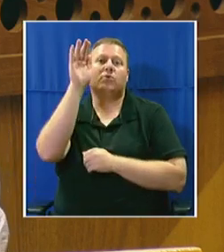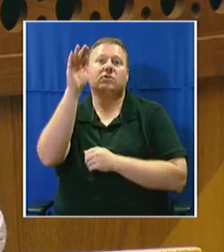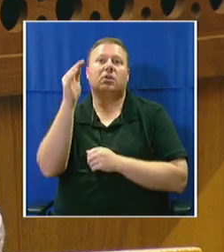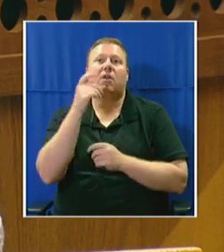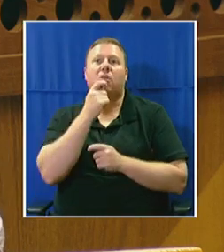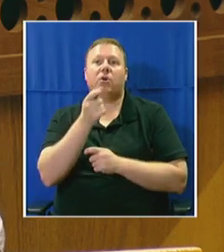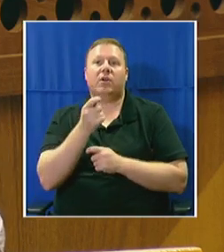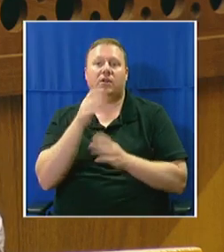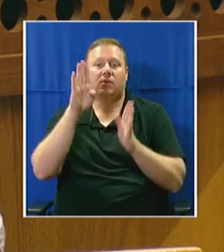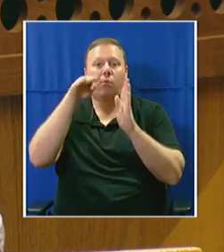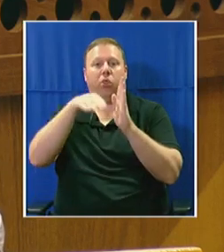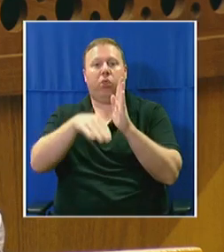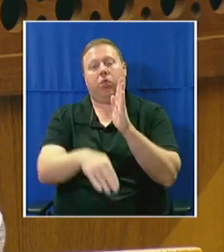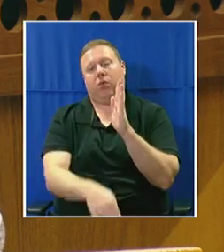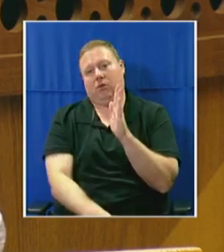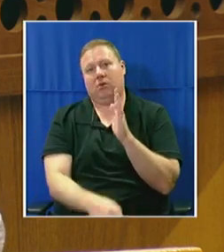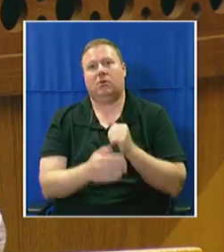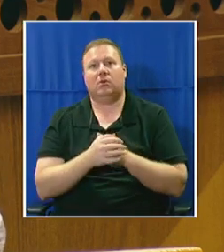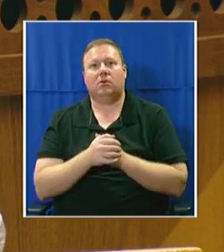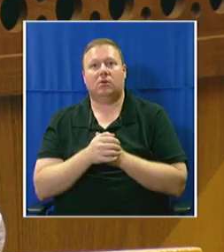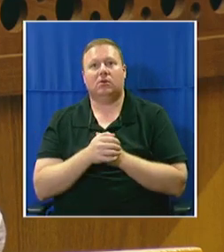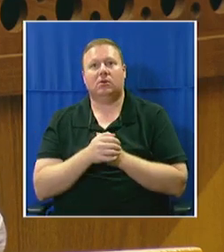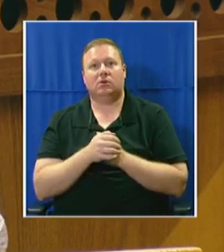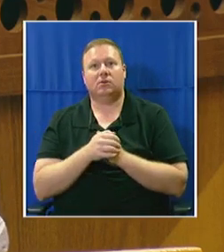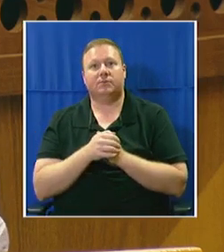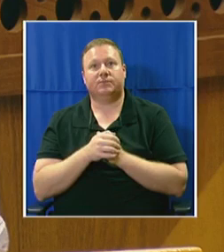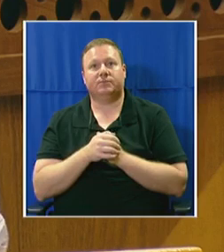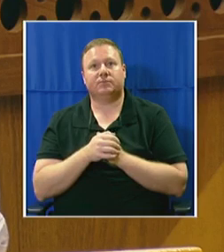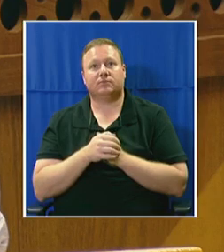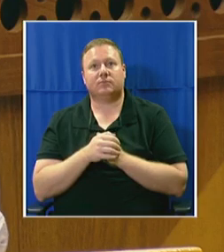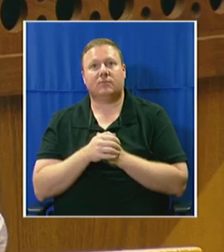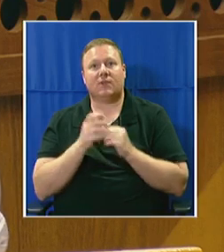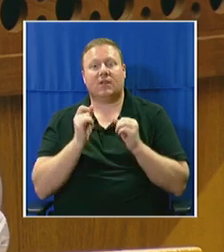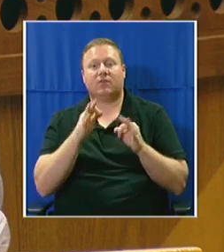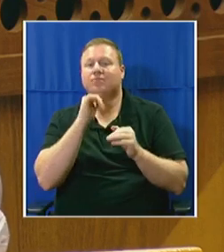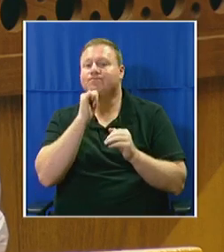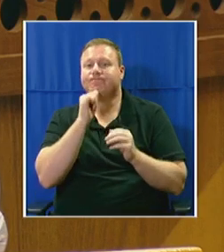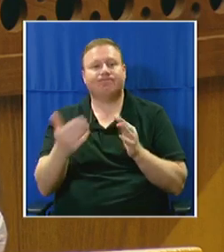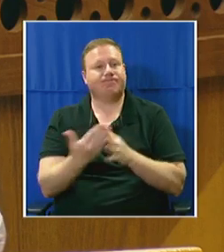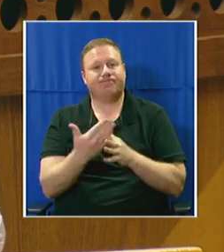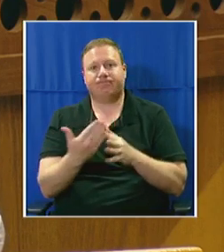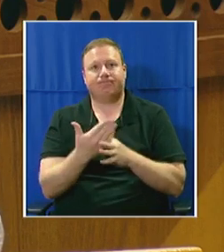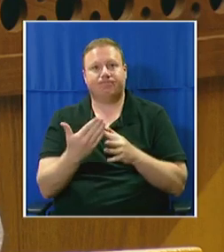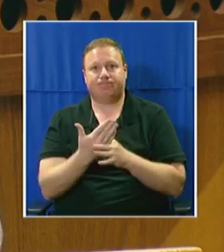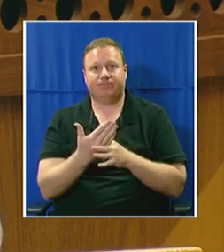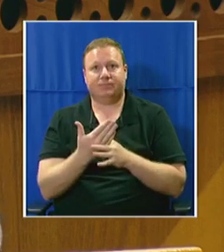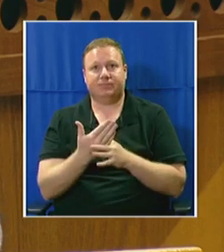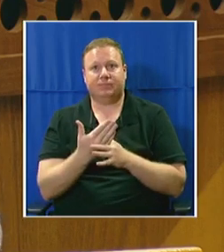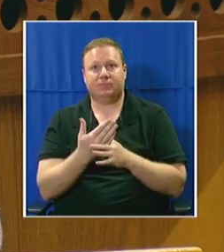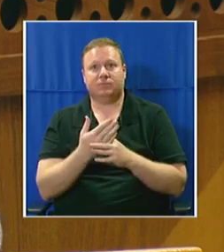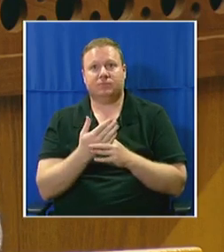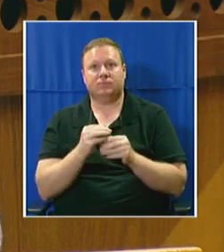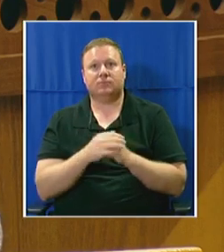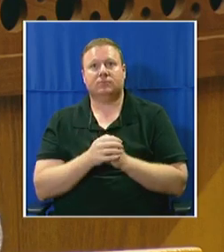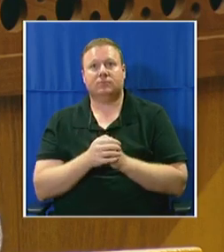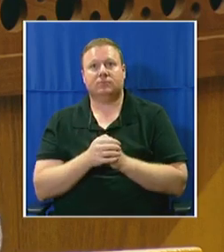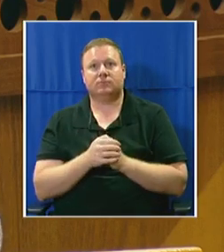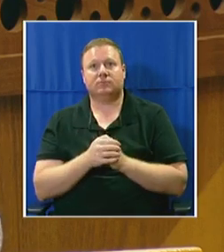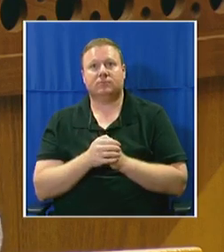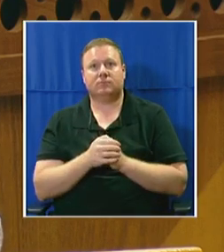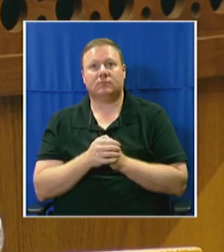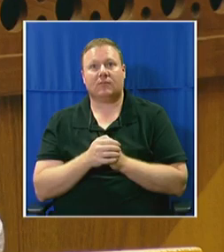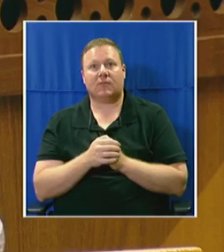defense industry our defense capabilities in state of Readiness to defend our country's integrity and sovereignty and to